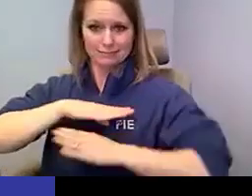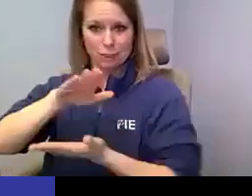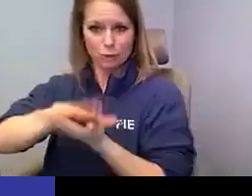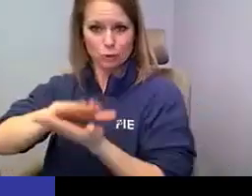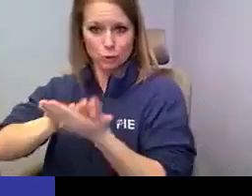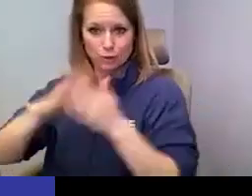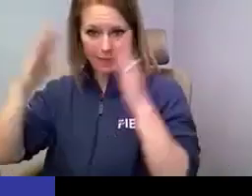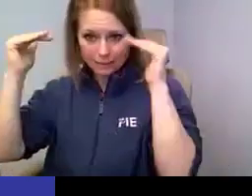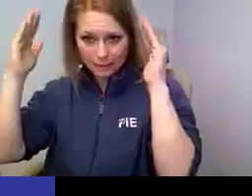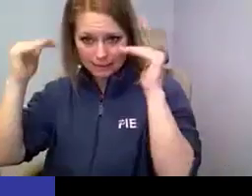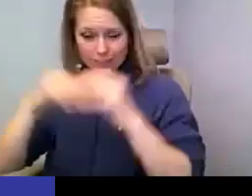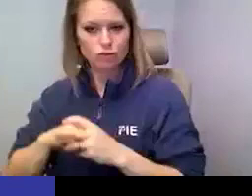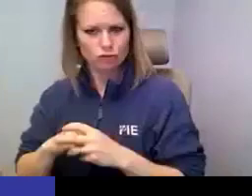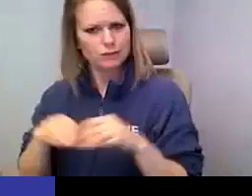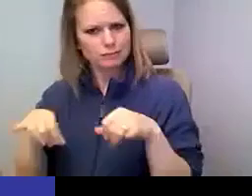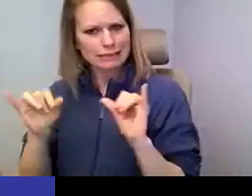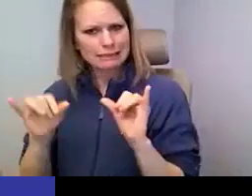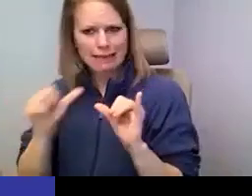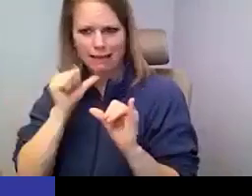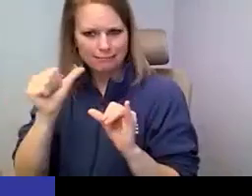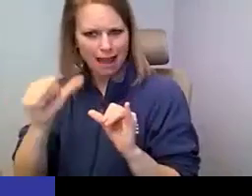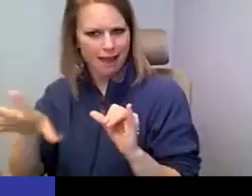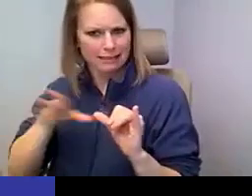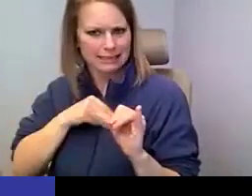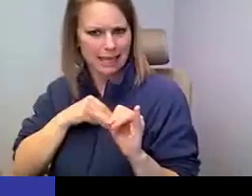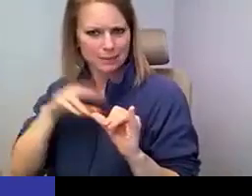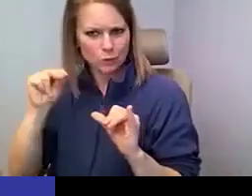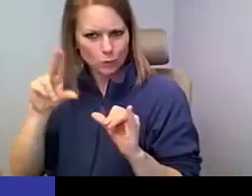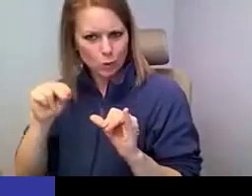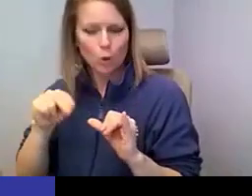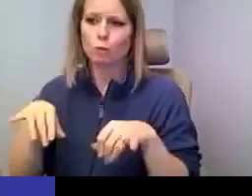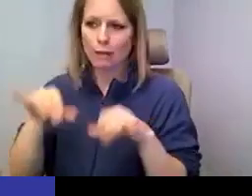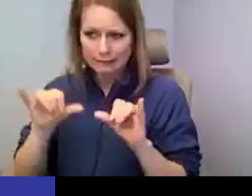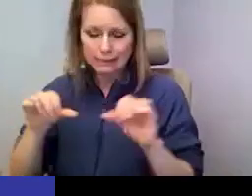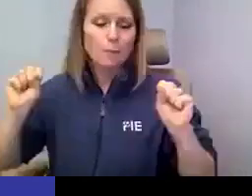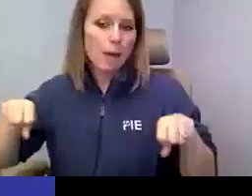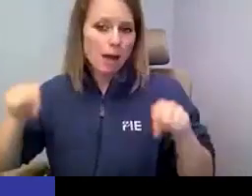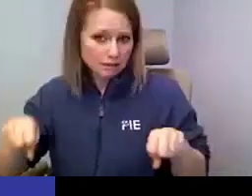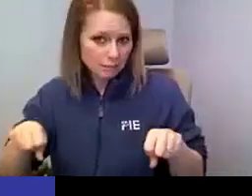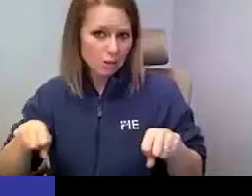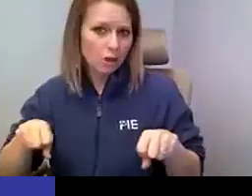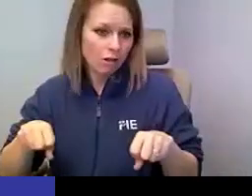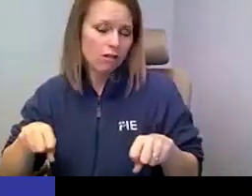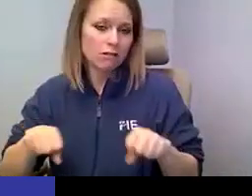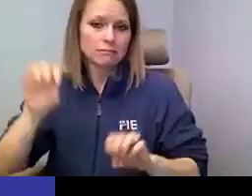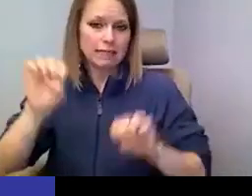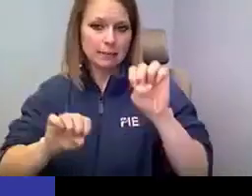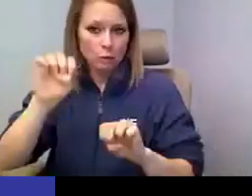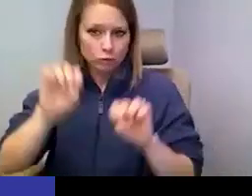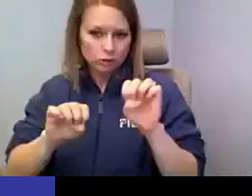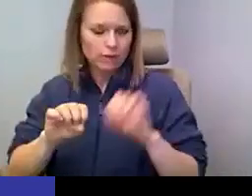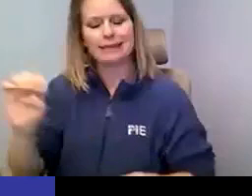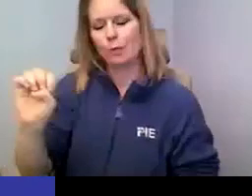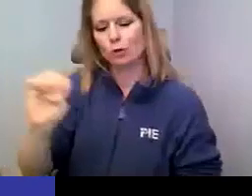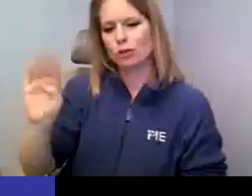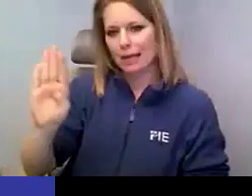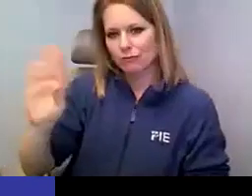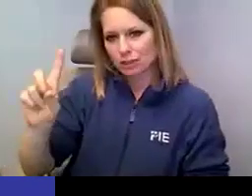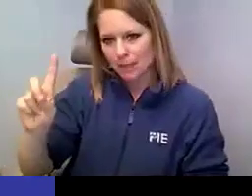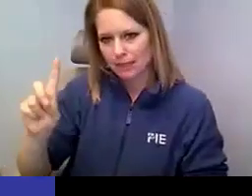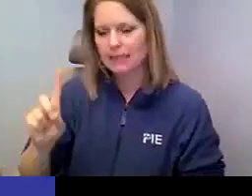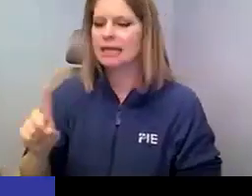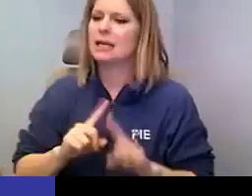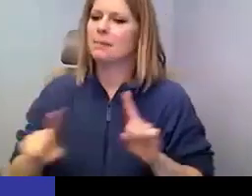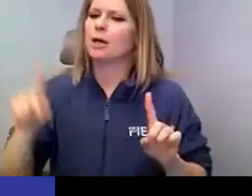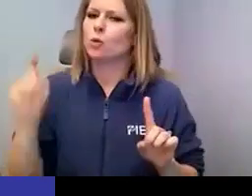are still unacceptable and can still be indicative of emotional behavioral disability, but you need to look at it through that cultural lens. And then you have to